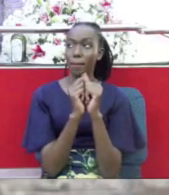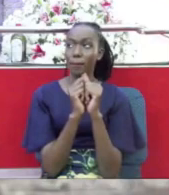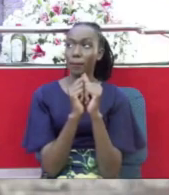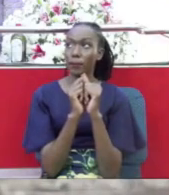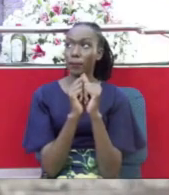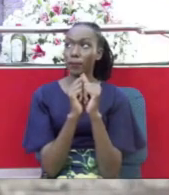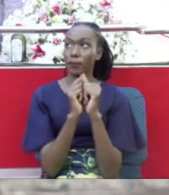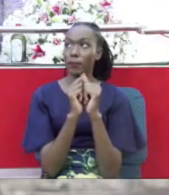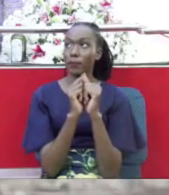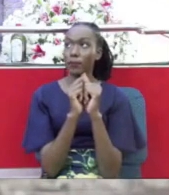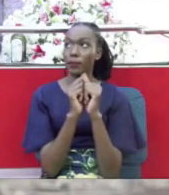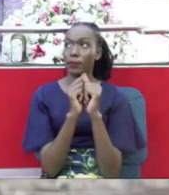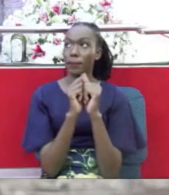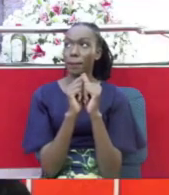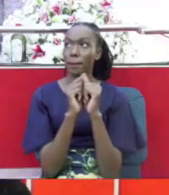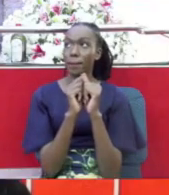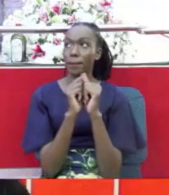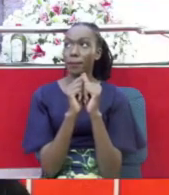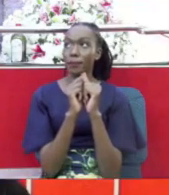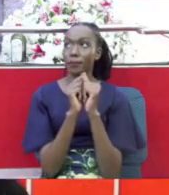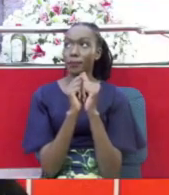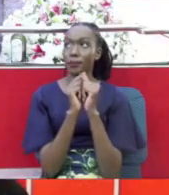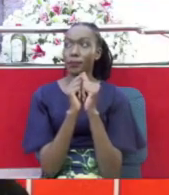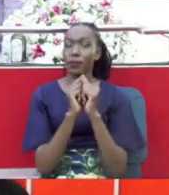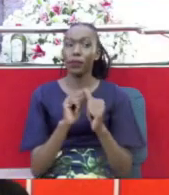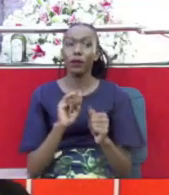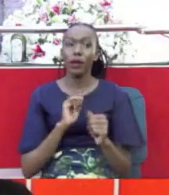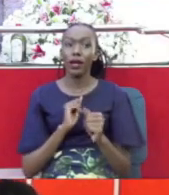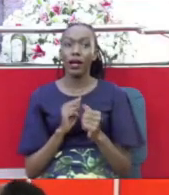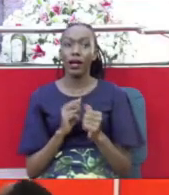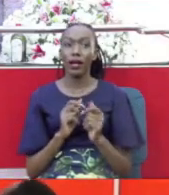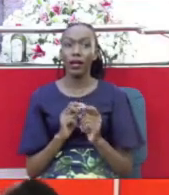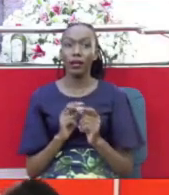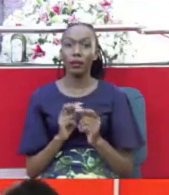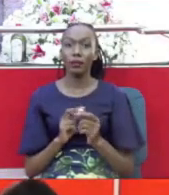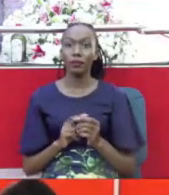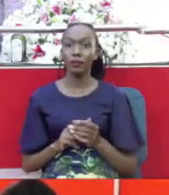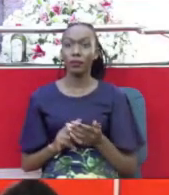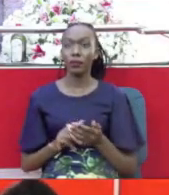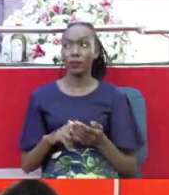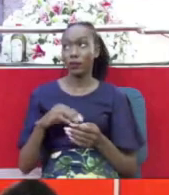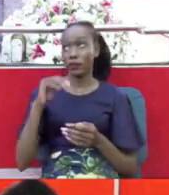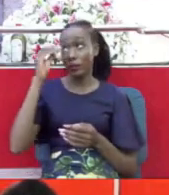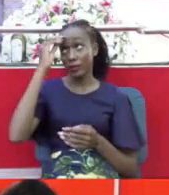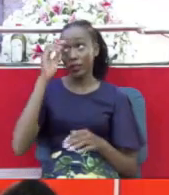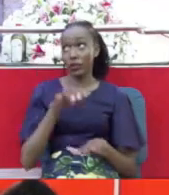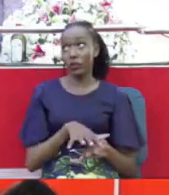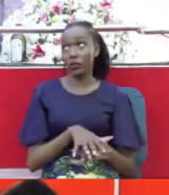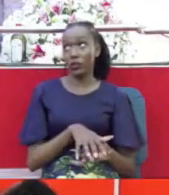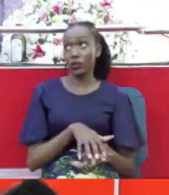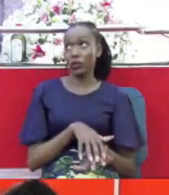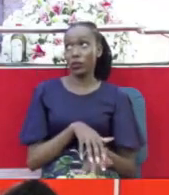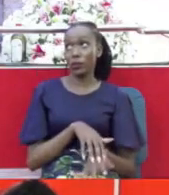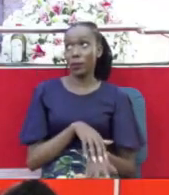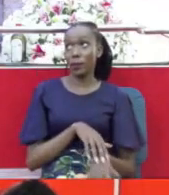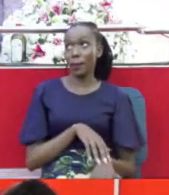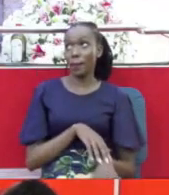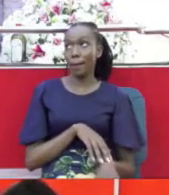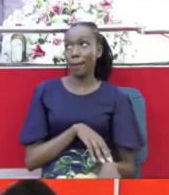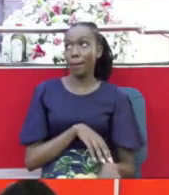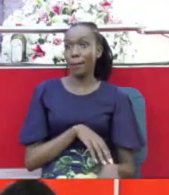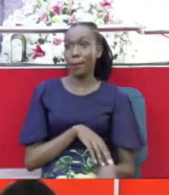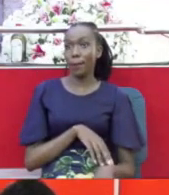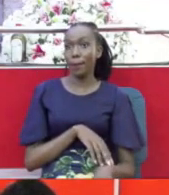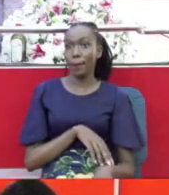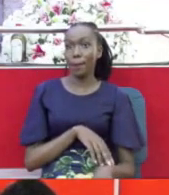stammer often when I read that one. Because it kind of sounds like the other one. Remember the other one that